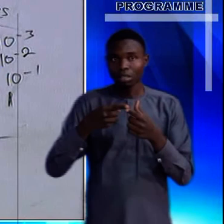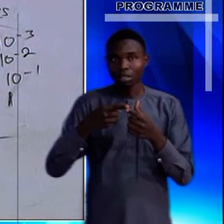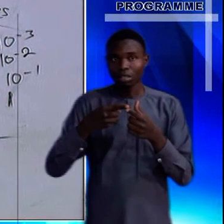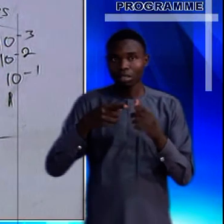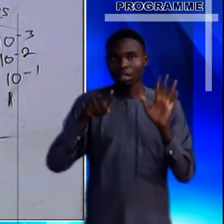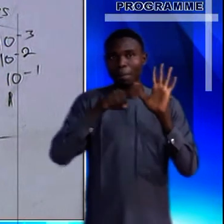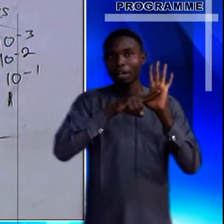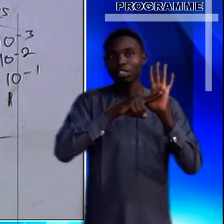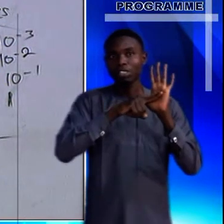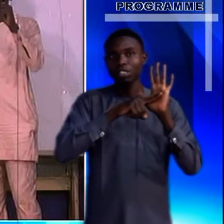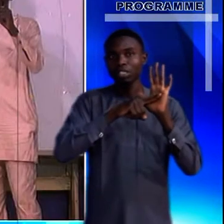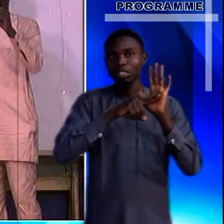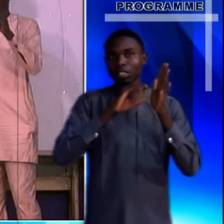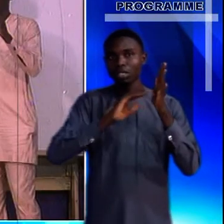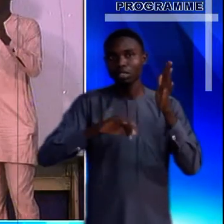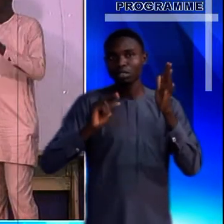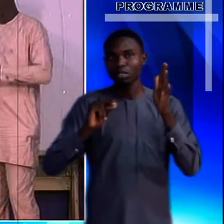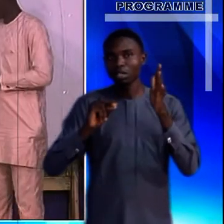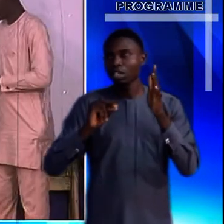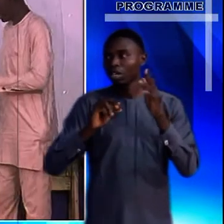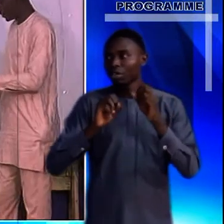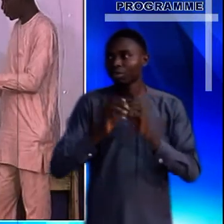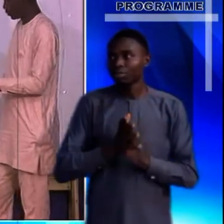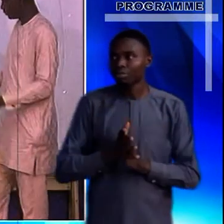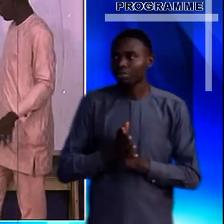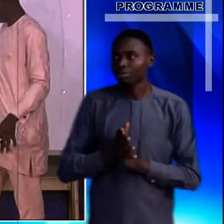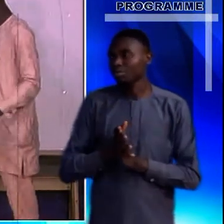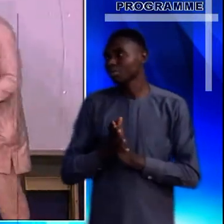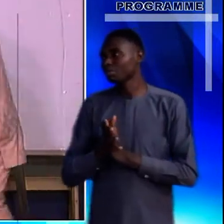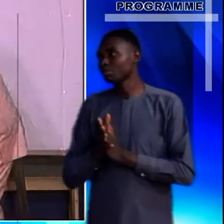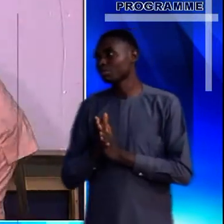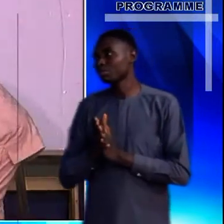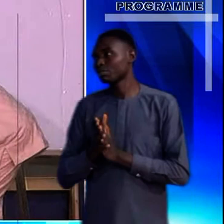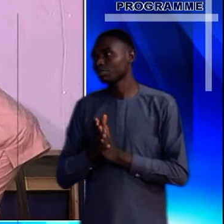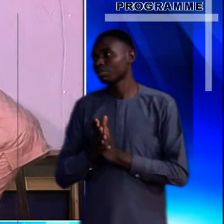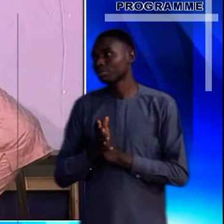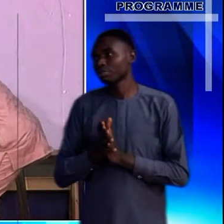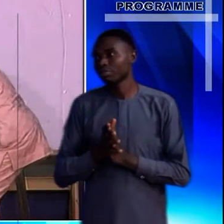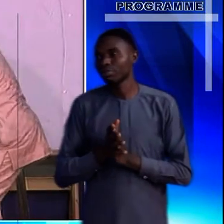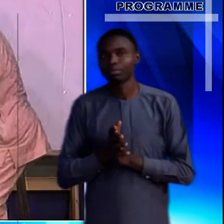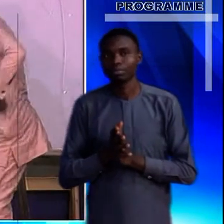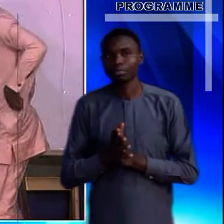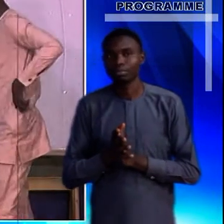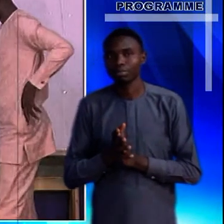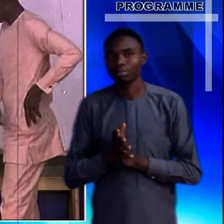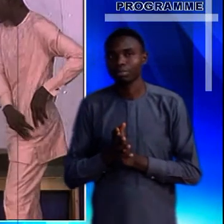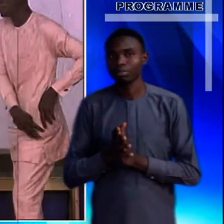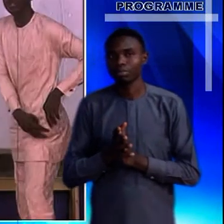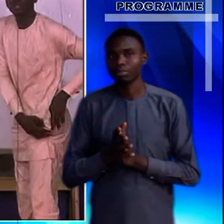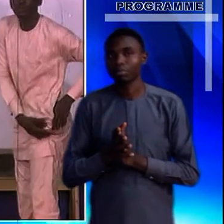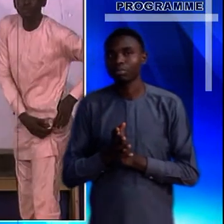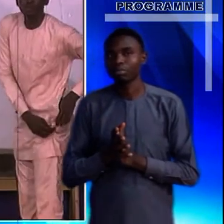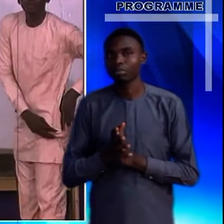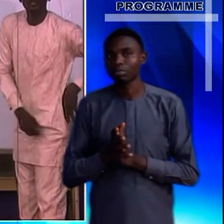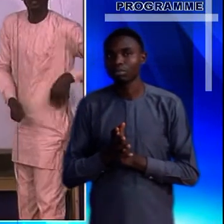will give us 1 meter. Before we go, let me show you another